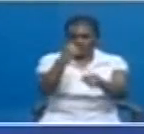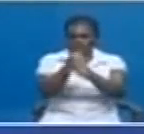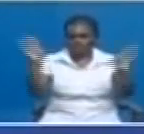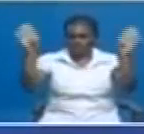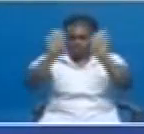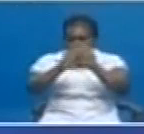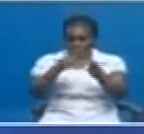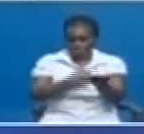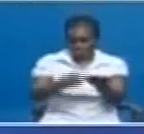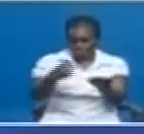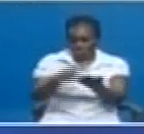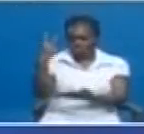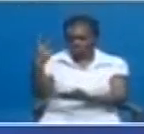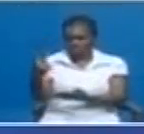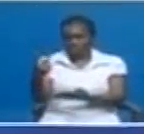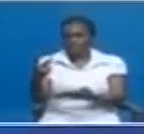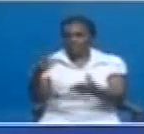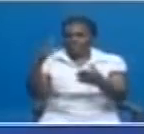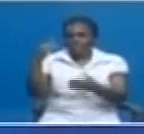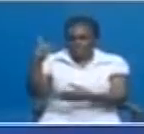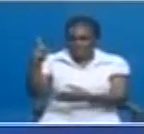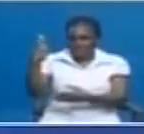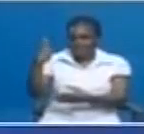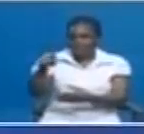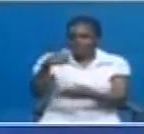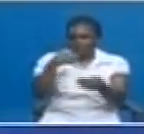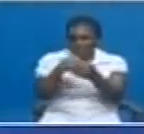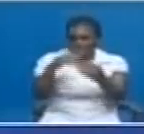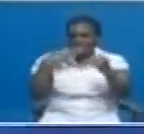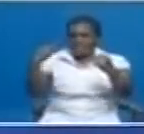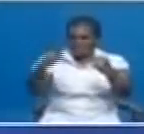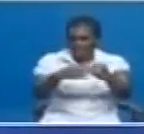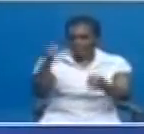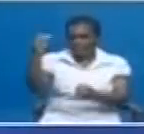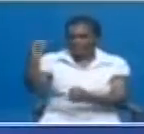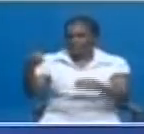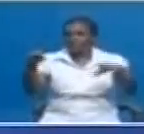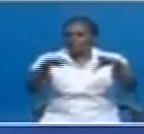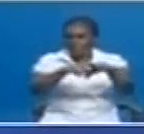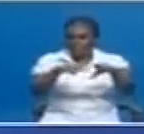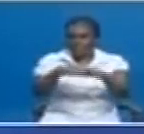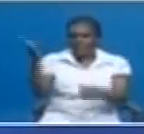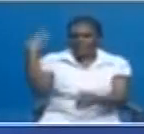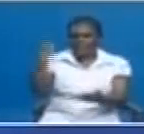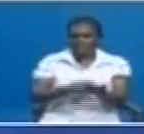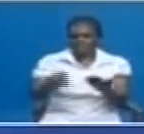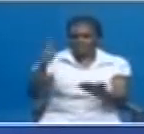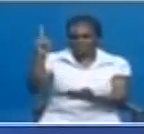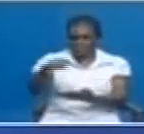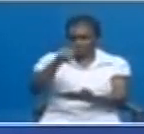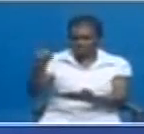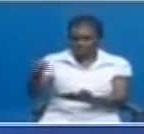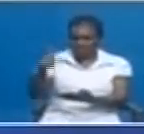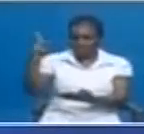to 2 weeks. The Kenya Association of Manufacturers, which represents close to 850 members, last week faulted the taxman